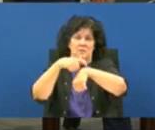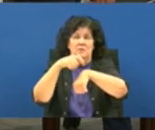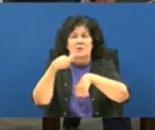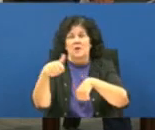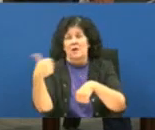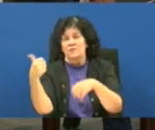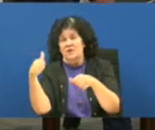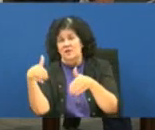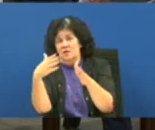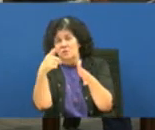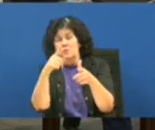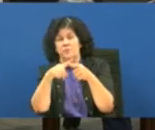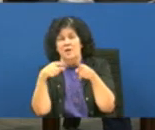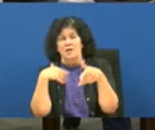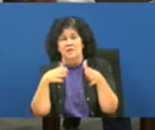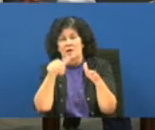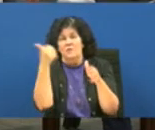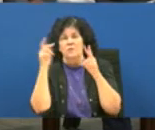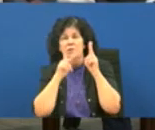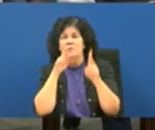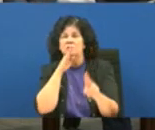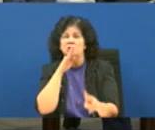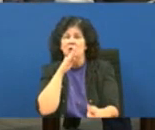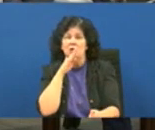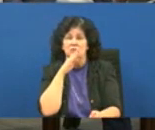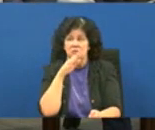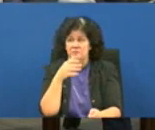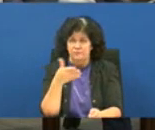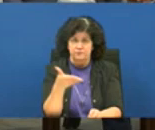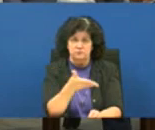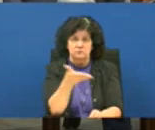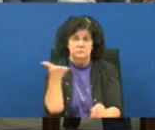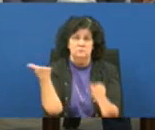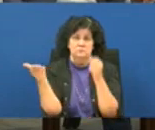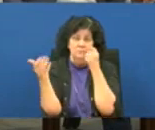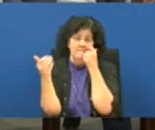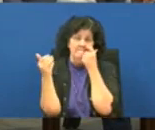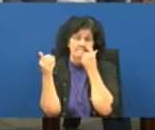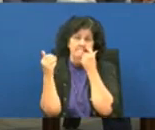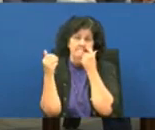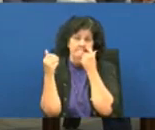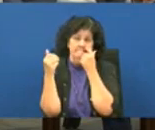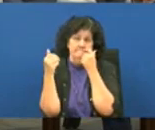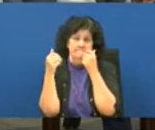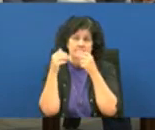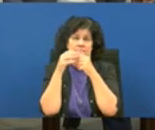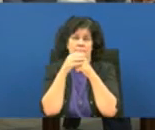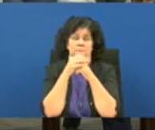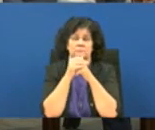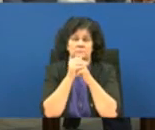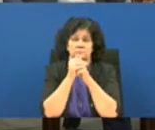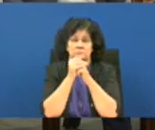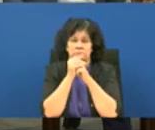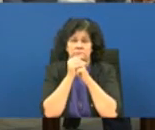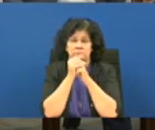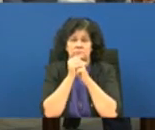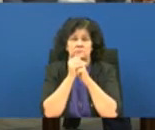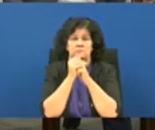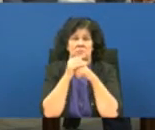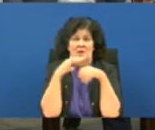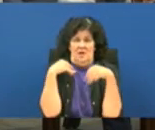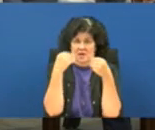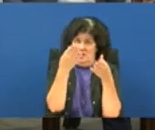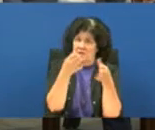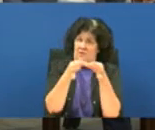can but i'm gonna let these other folks speak sure and then if any one of the council members won't allow you to come back up during that time they can write a problem but i gave you two